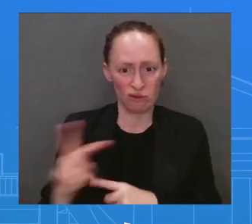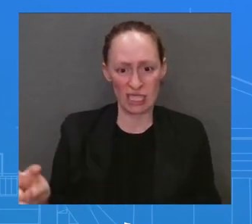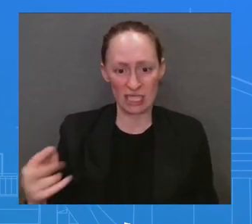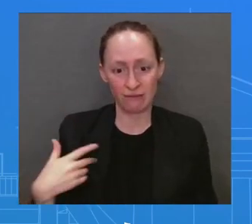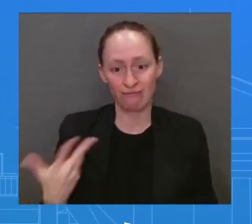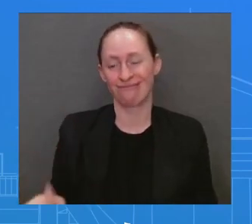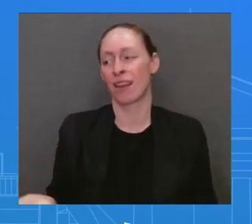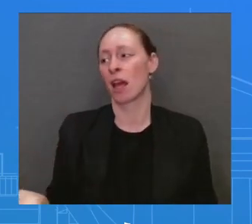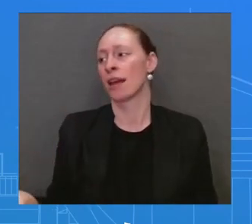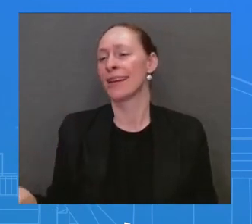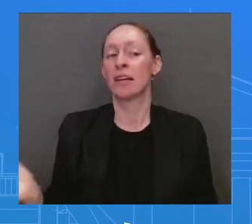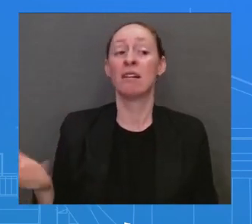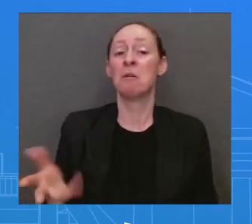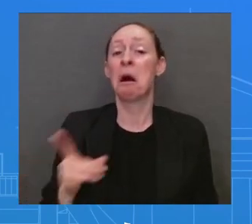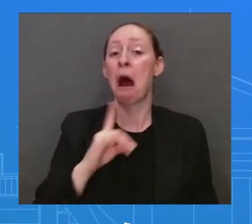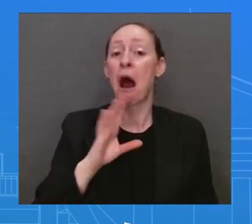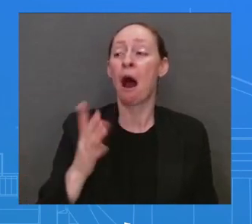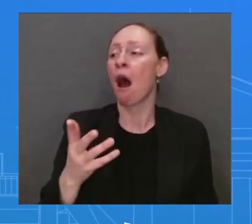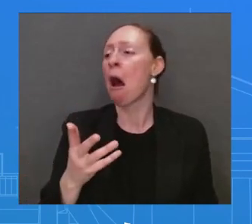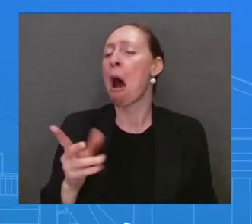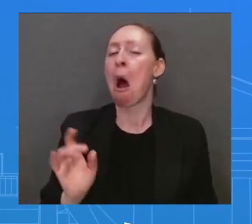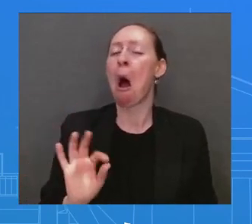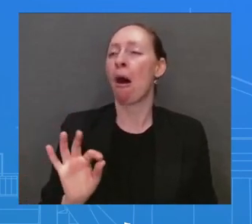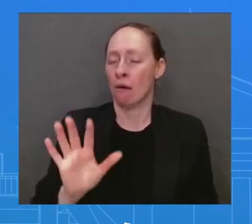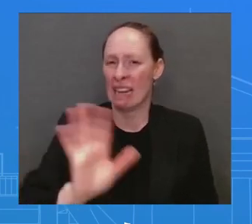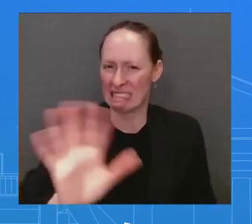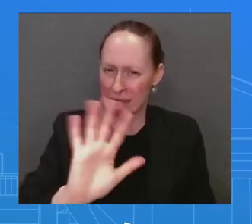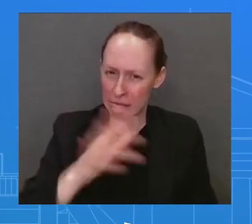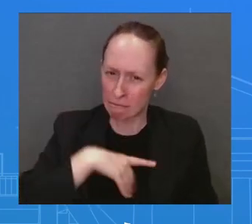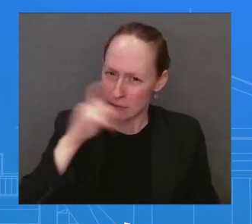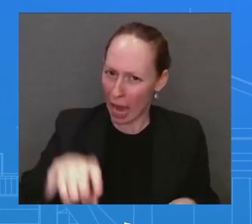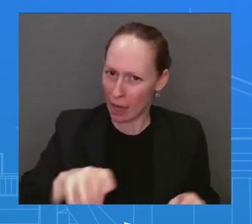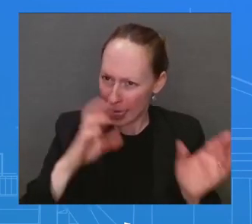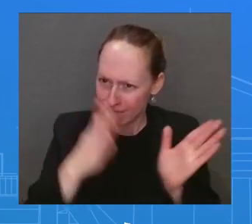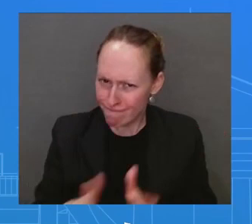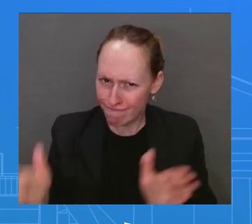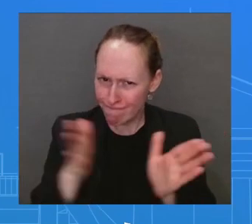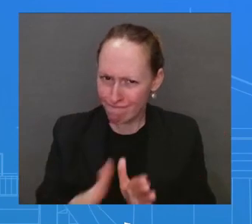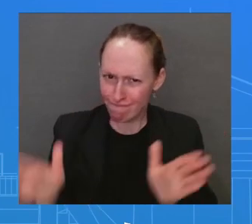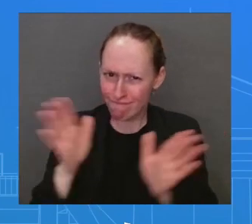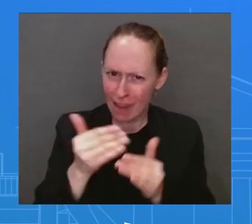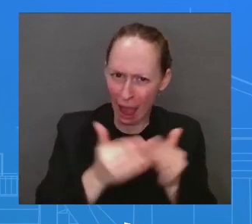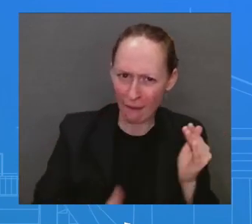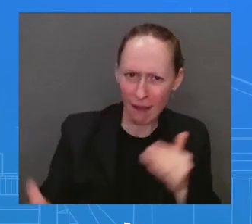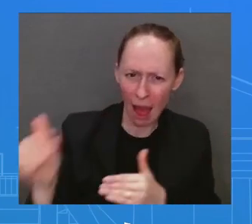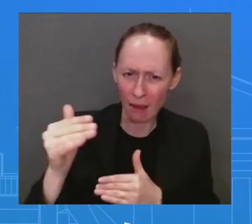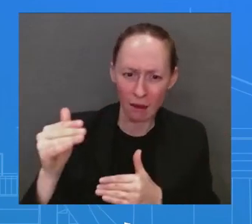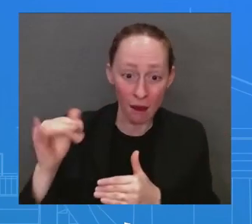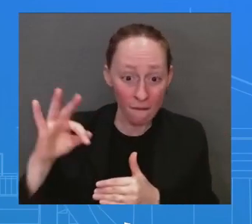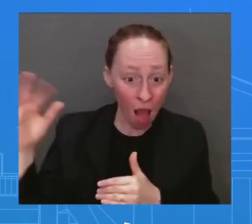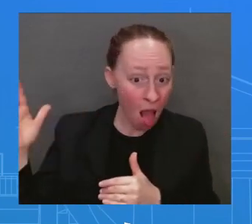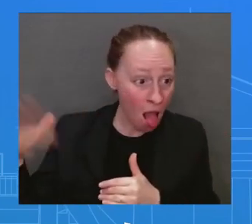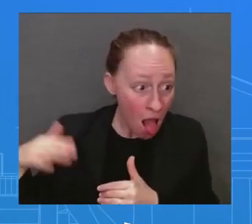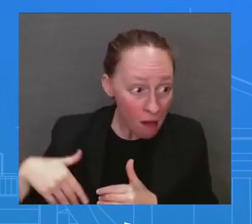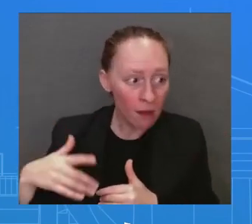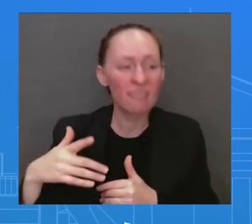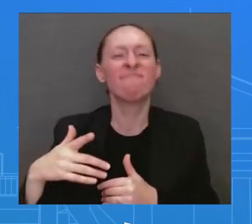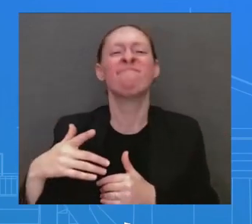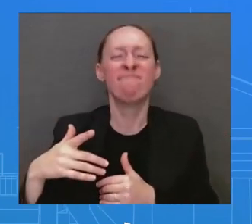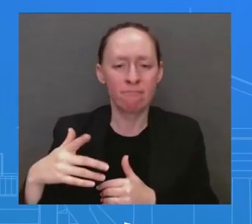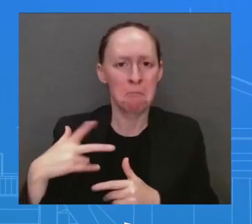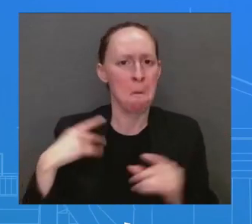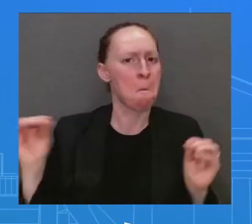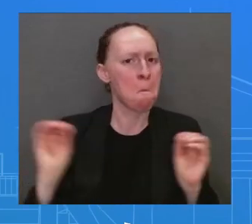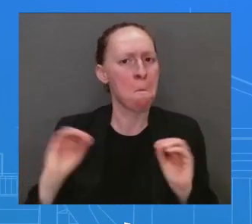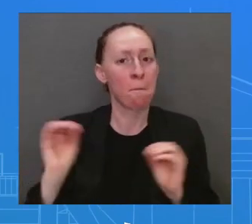at what that might look like. But there's been no orders given, nobody prepositioned to do it, no moving in that direction. But if it should get to that, my